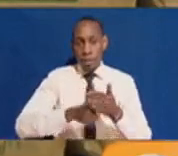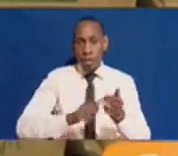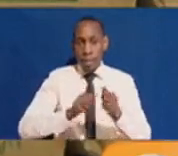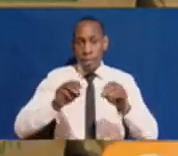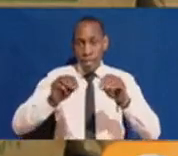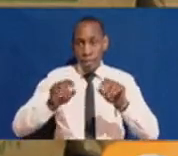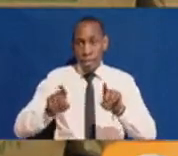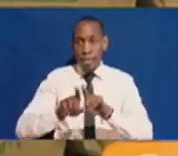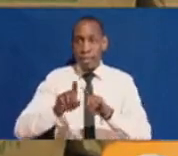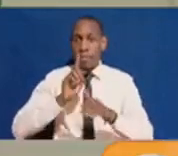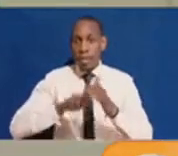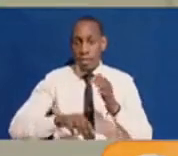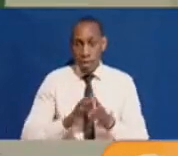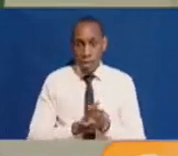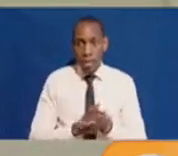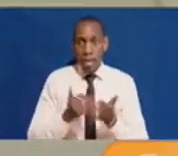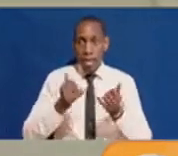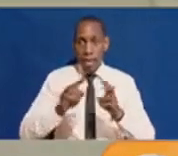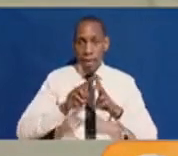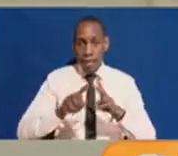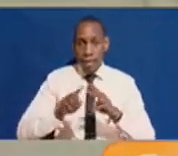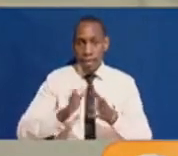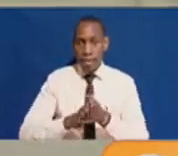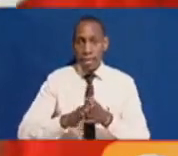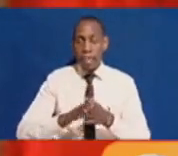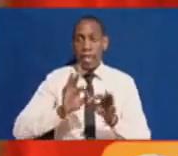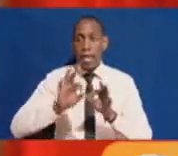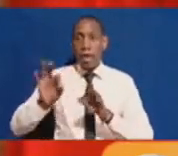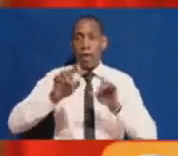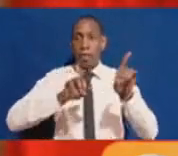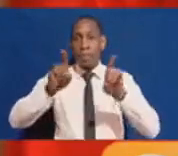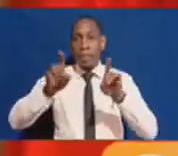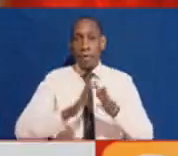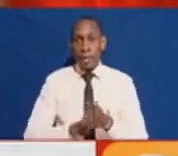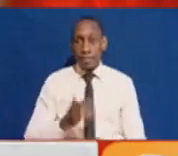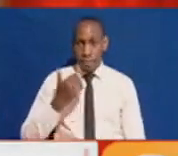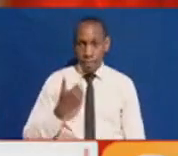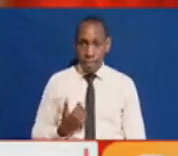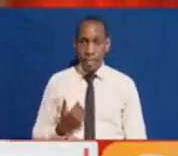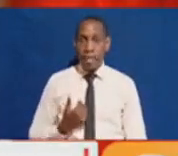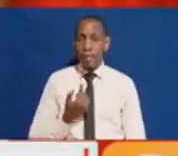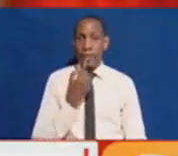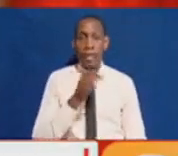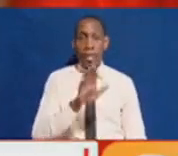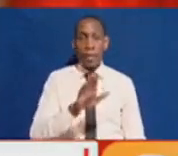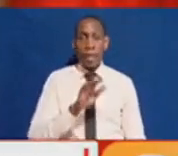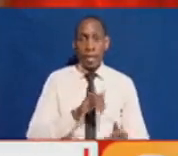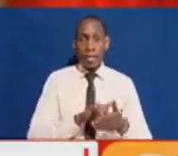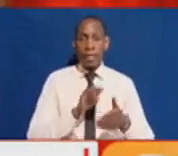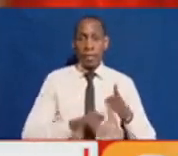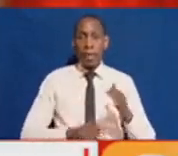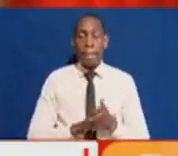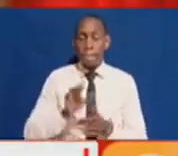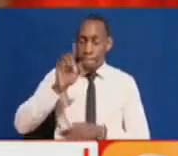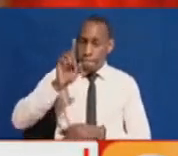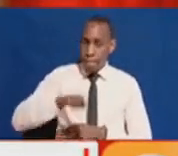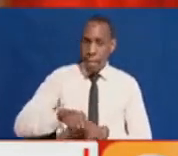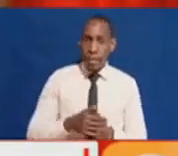that this is just but a start of a long journey. Na mimi niliwaambia ya kwamba